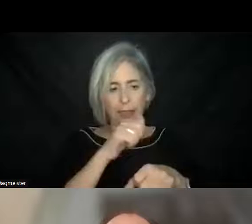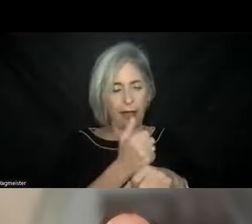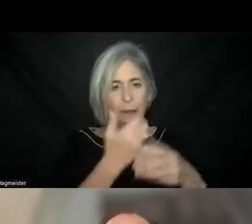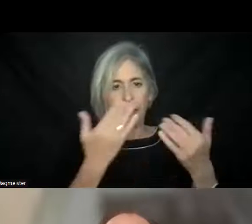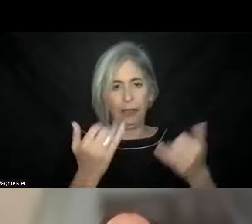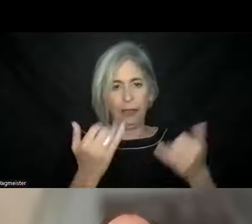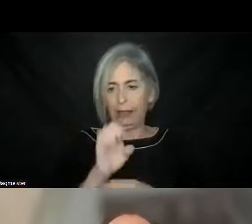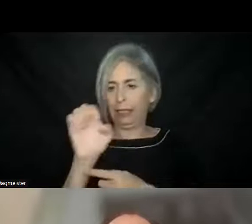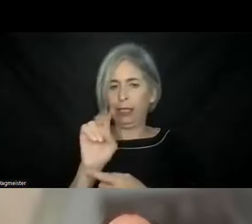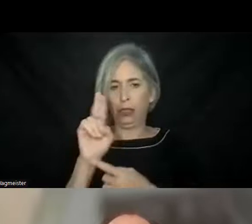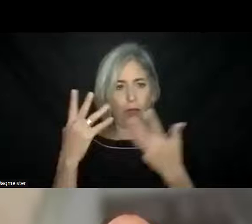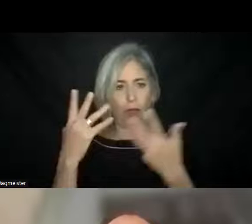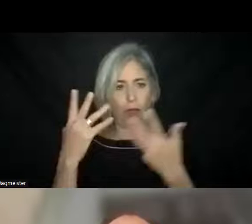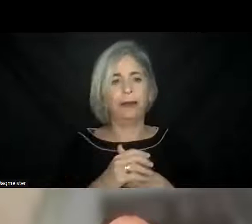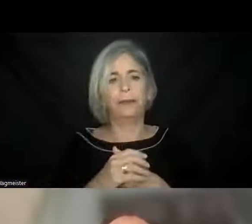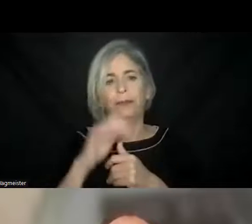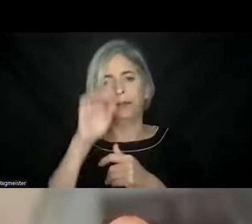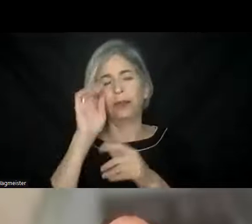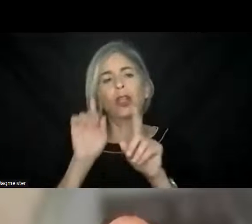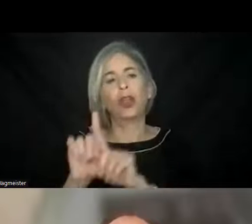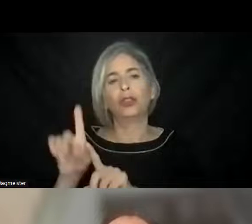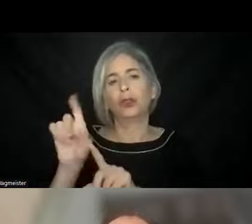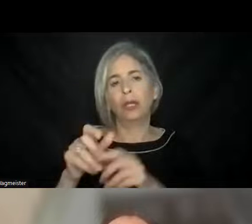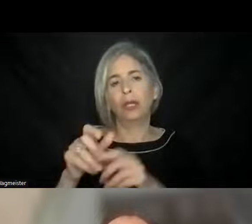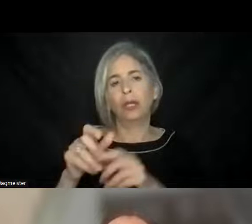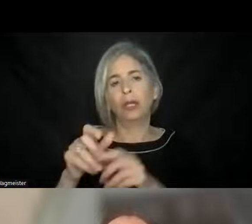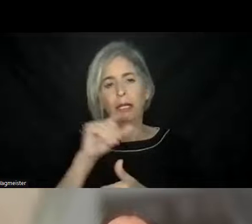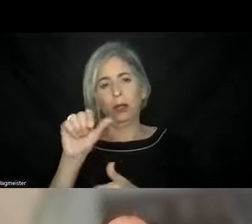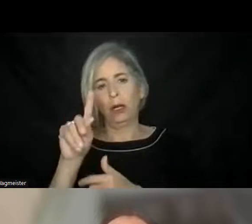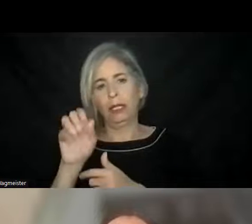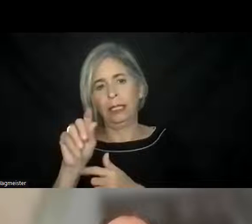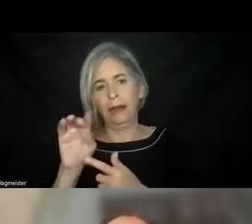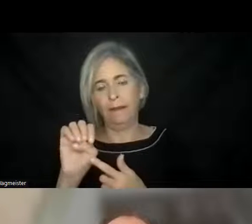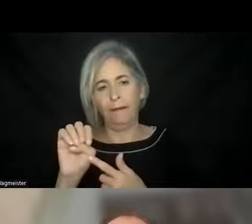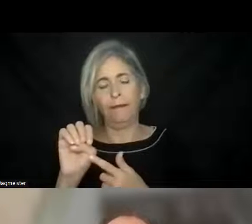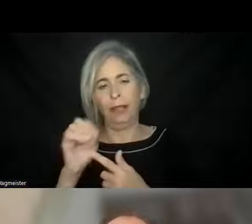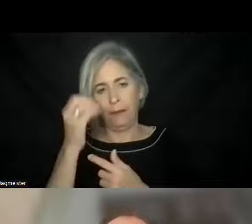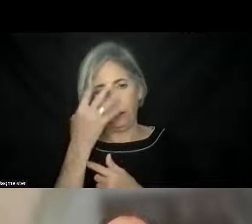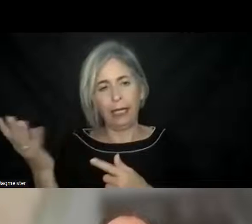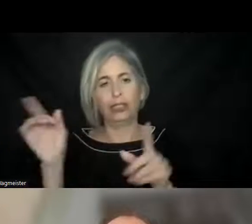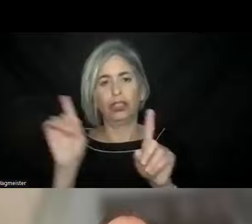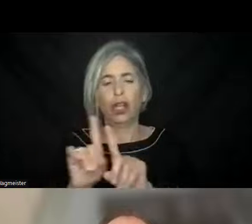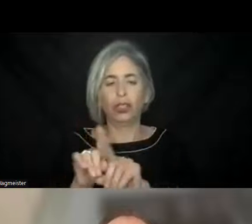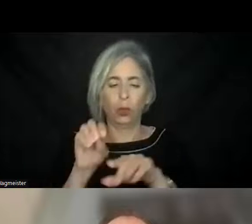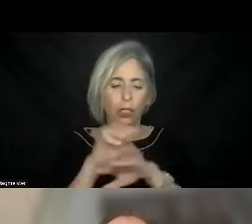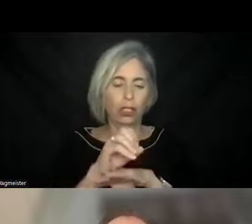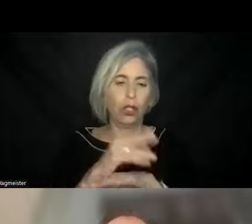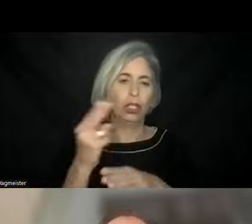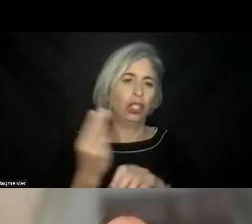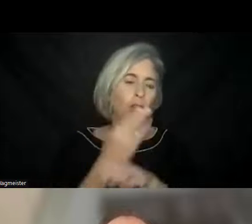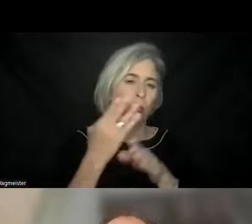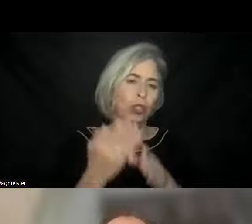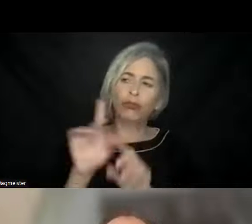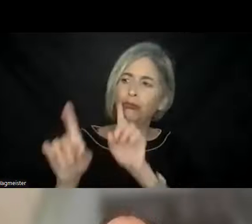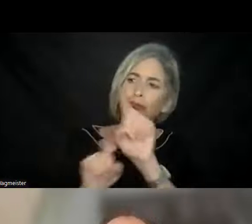EU. Also, because you need a lot of qualitative information and also consulting users to see